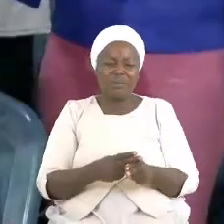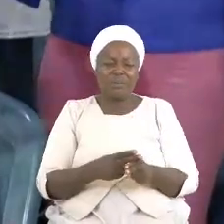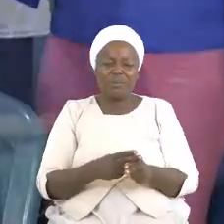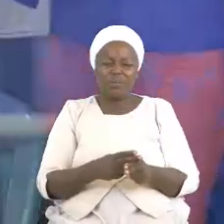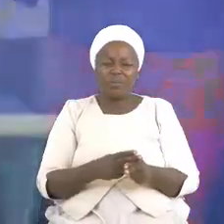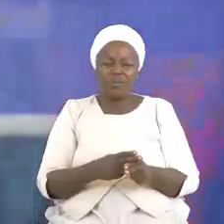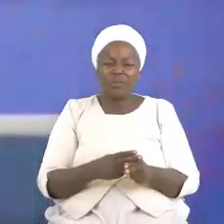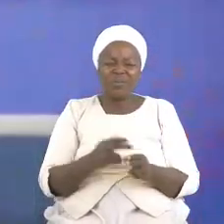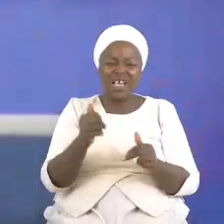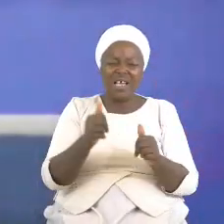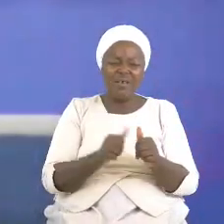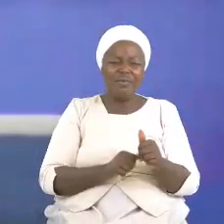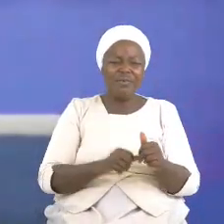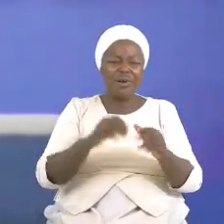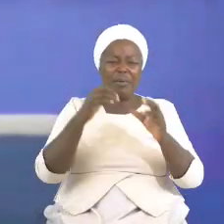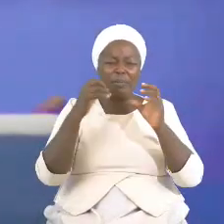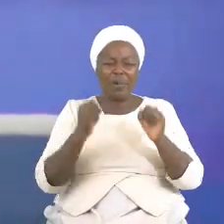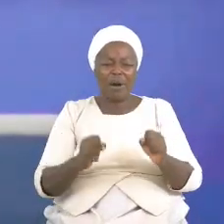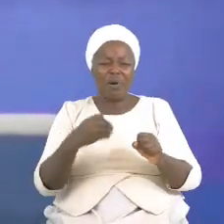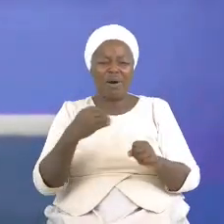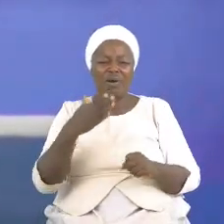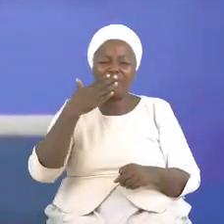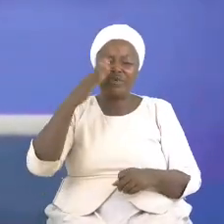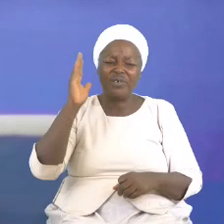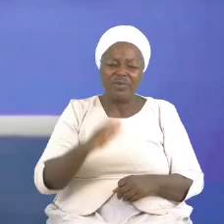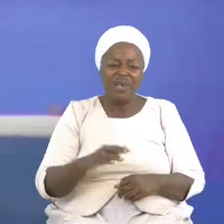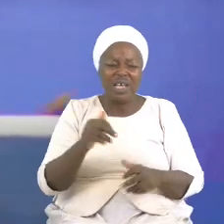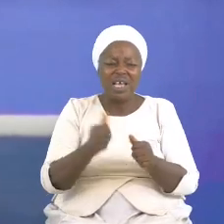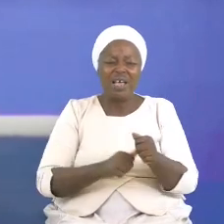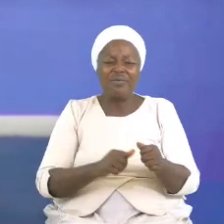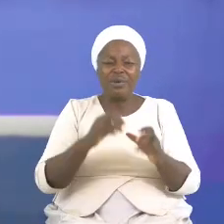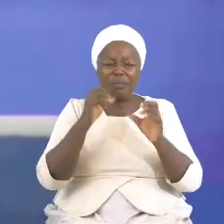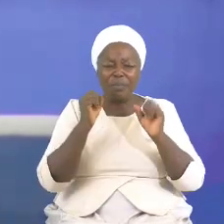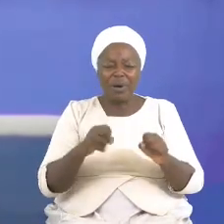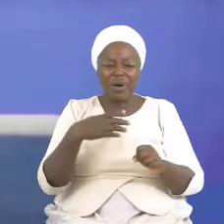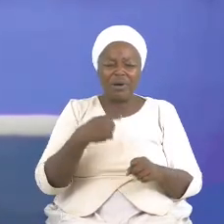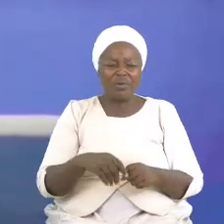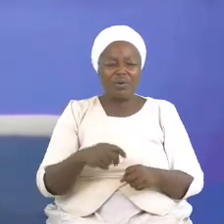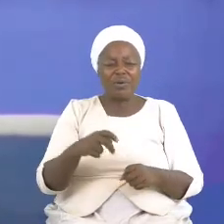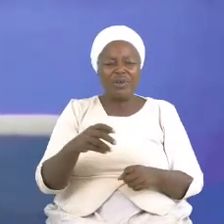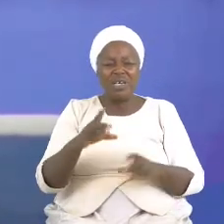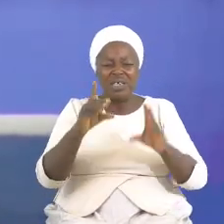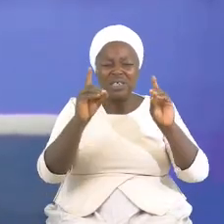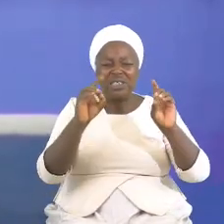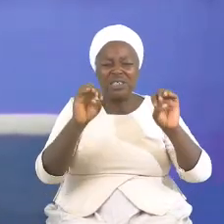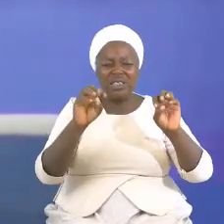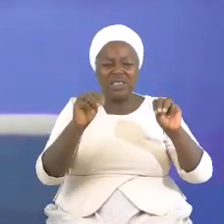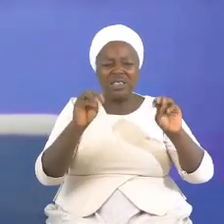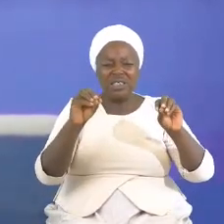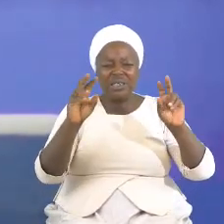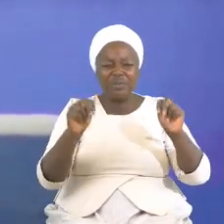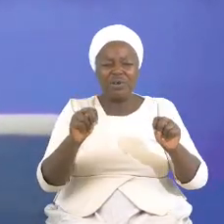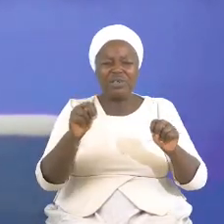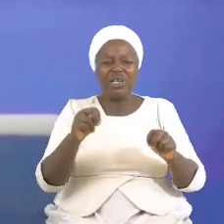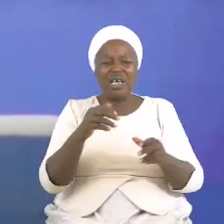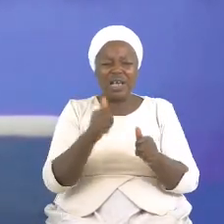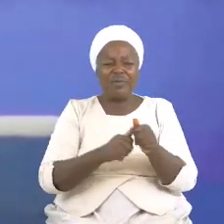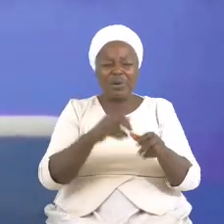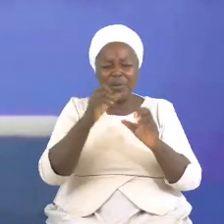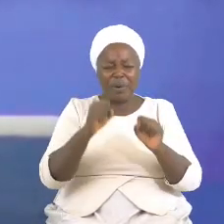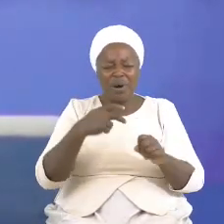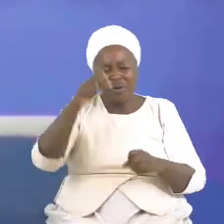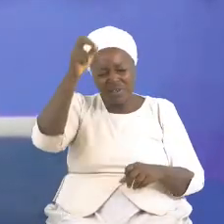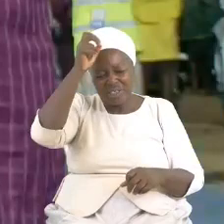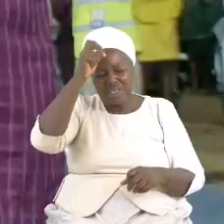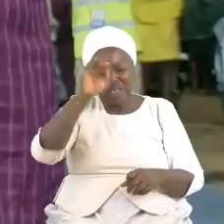Every power of evil, every power of demon, every power of Satan, I cancel out of their